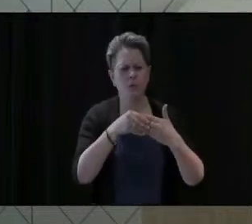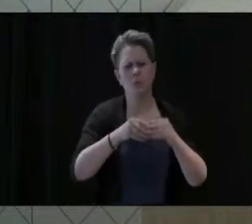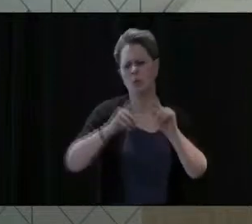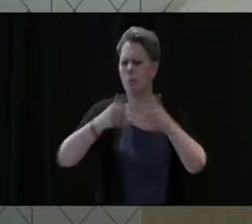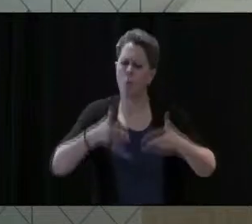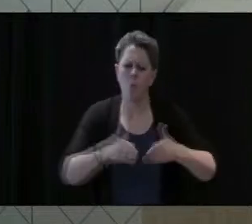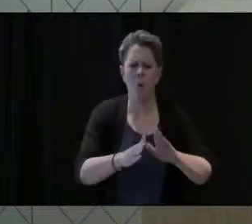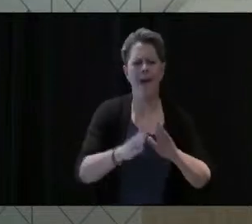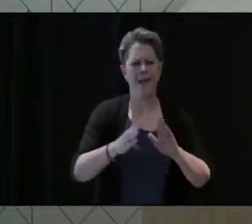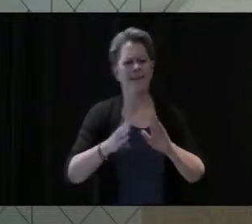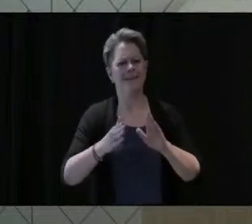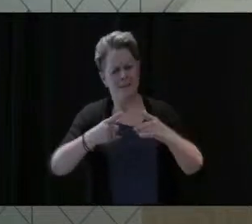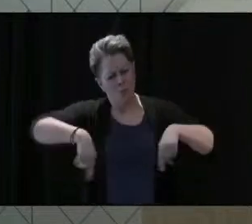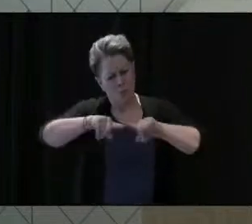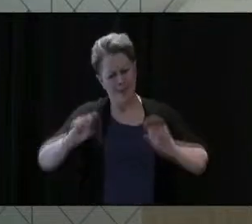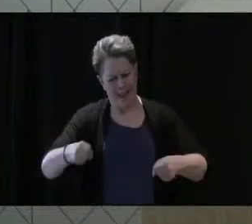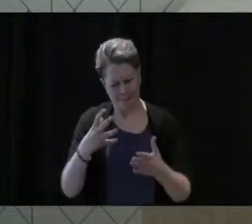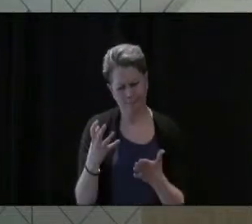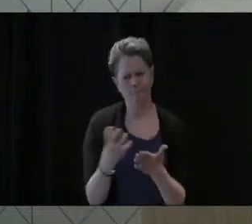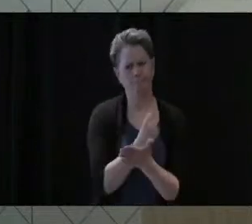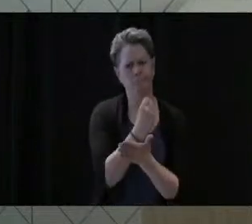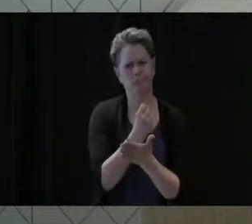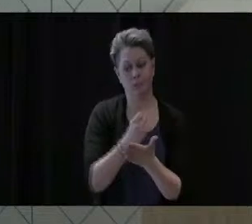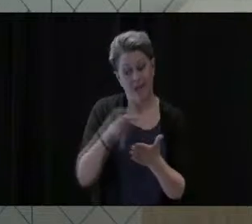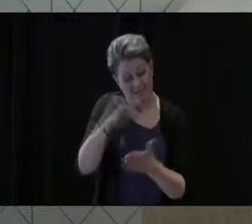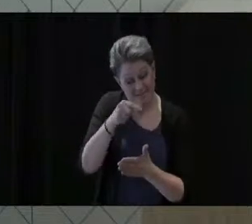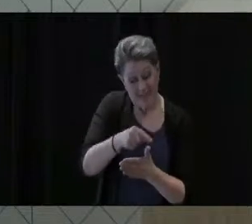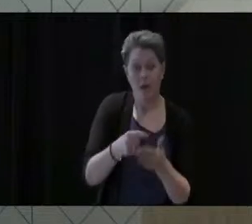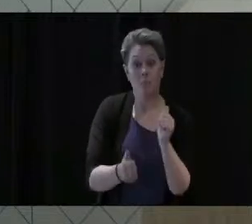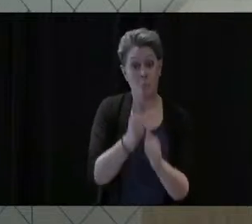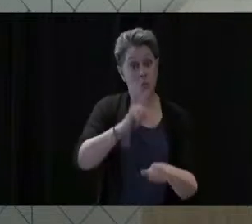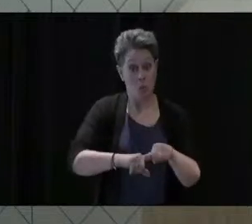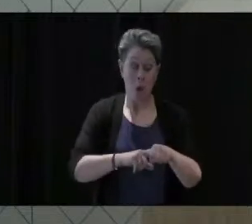available, and these often come at lower cost.